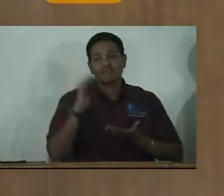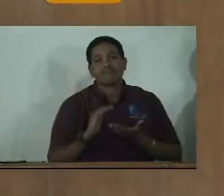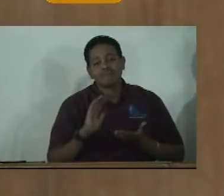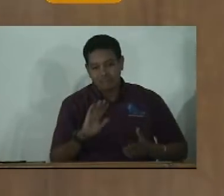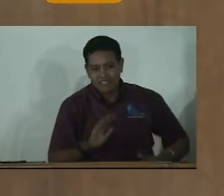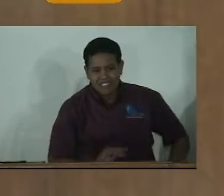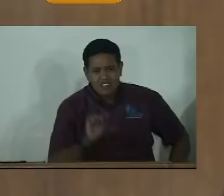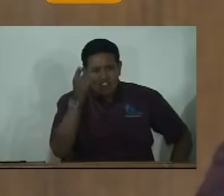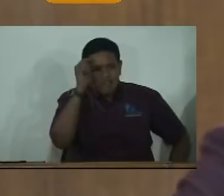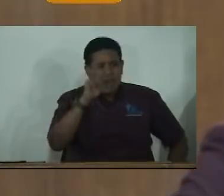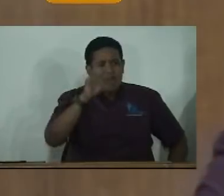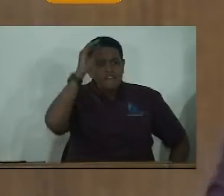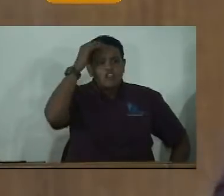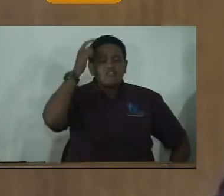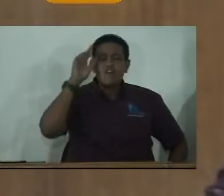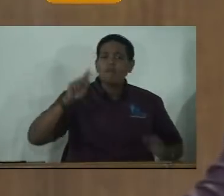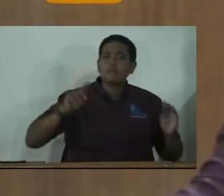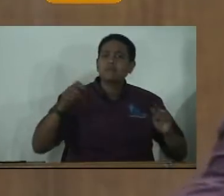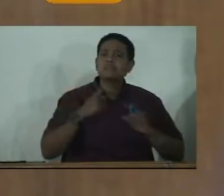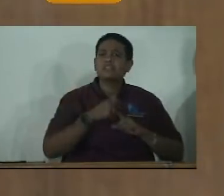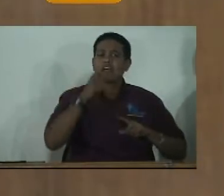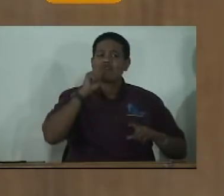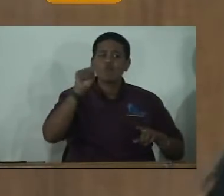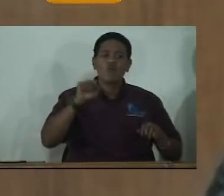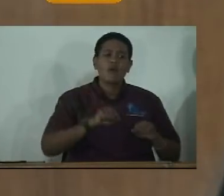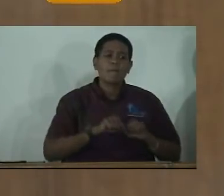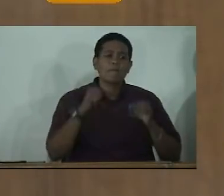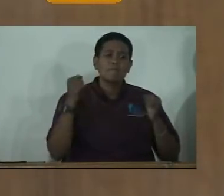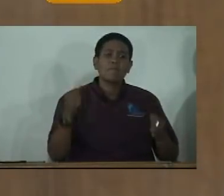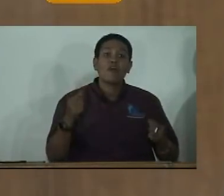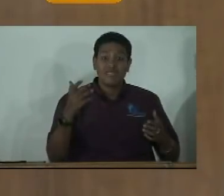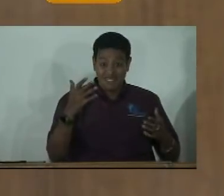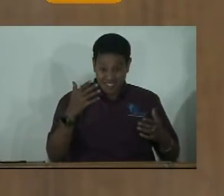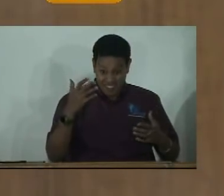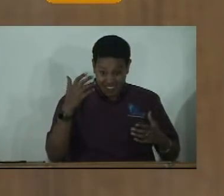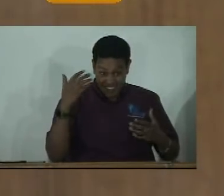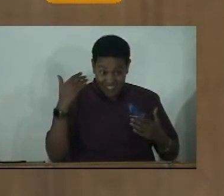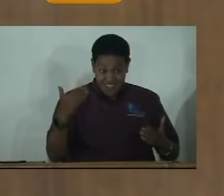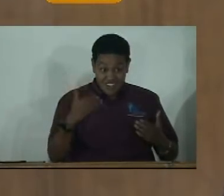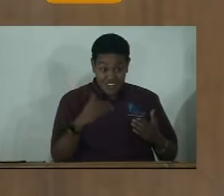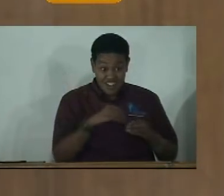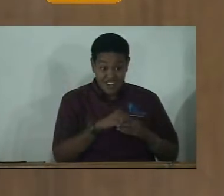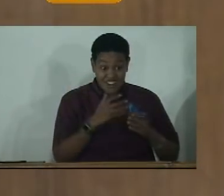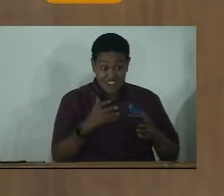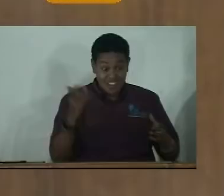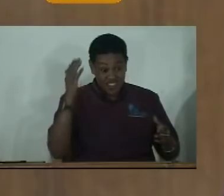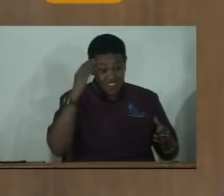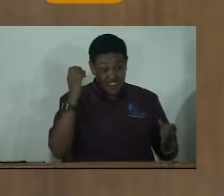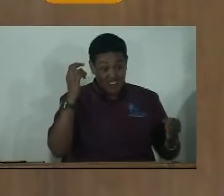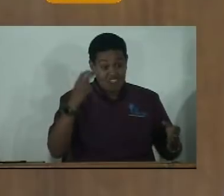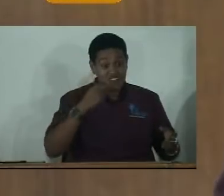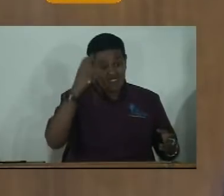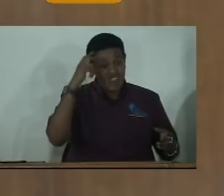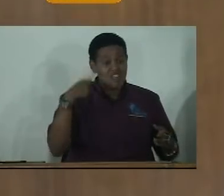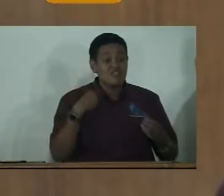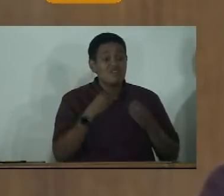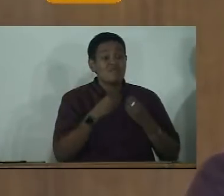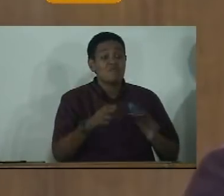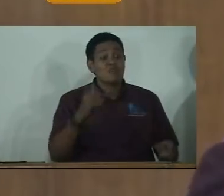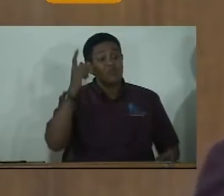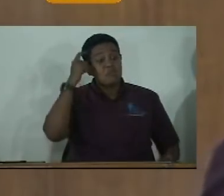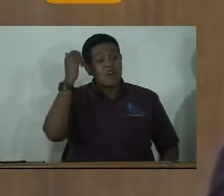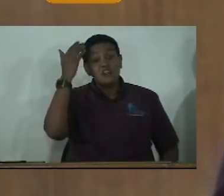have to consider that for people who are breaking frontier and going into things. You know how much goat me lose because of lack of knowledge?